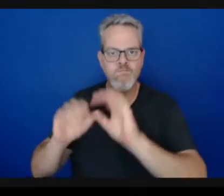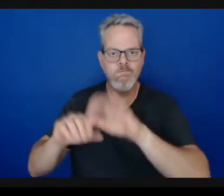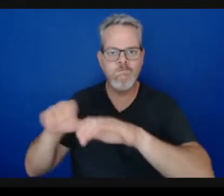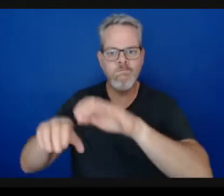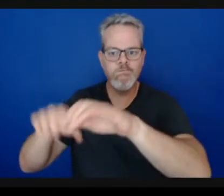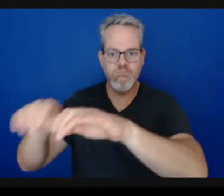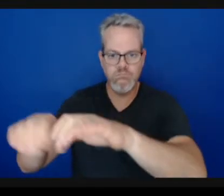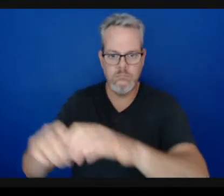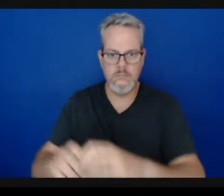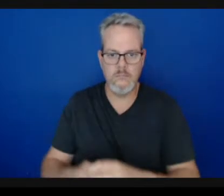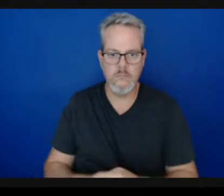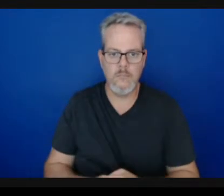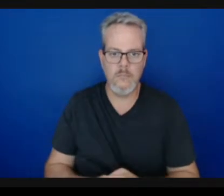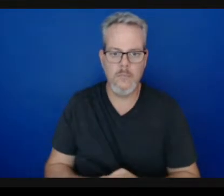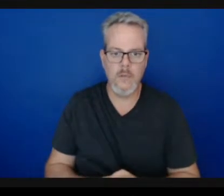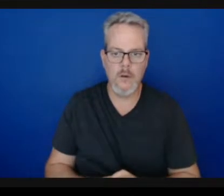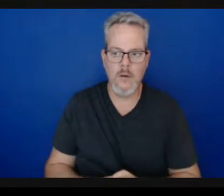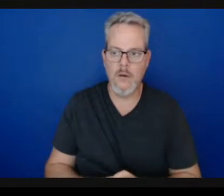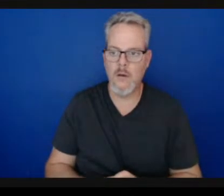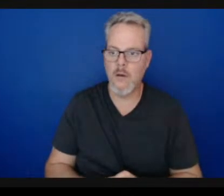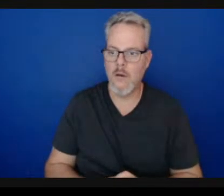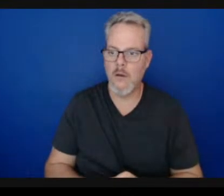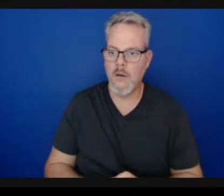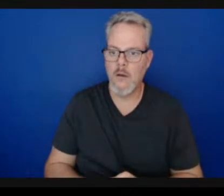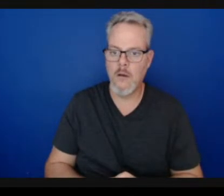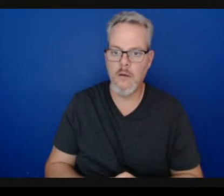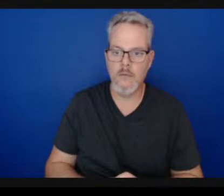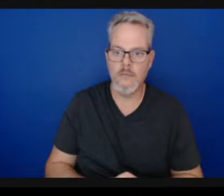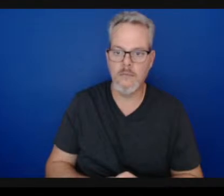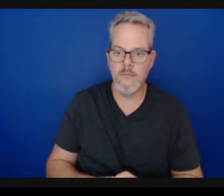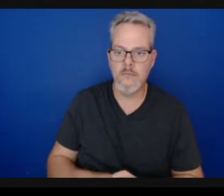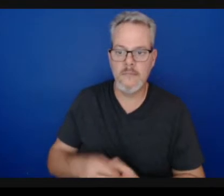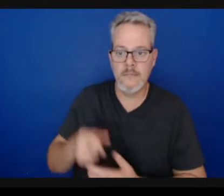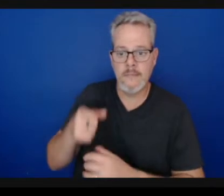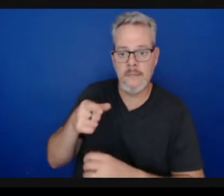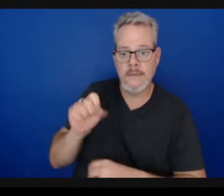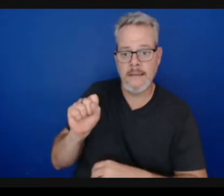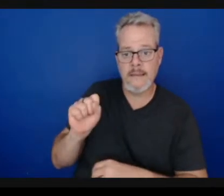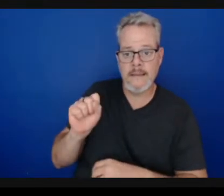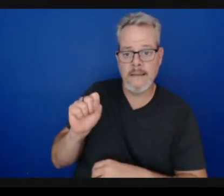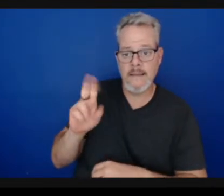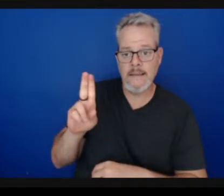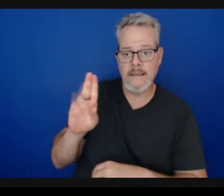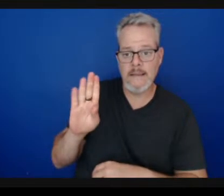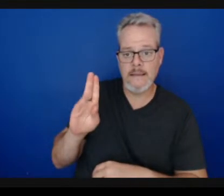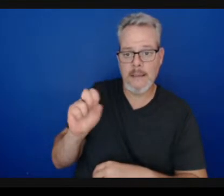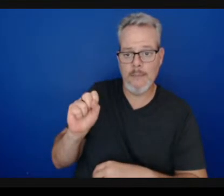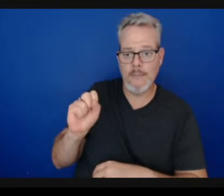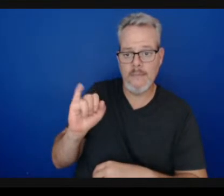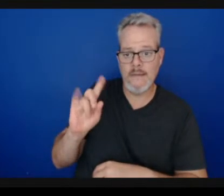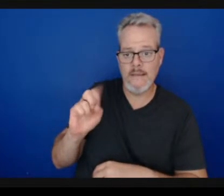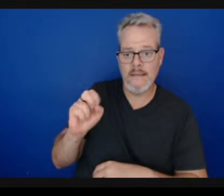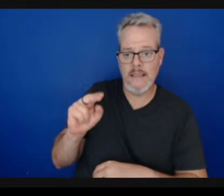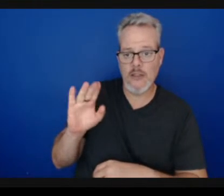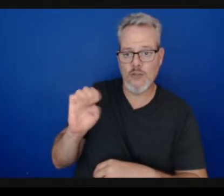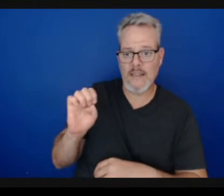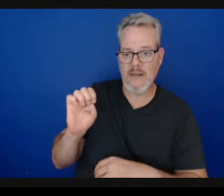Subsidence of 1.4 feet in 55 and 1,600 feet in